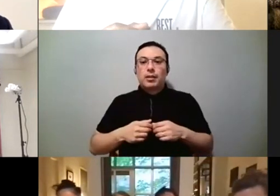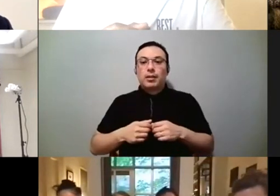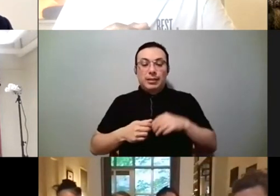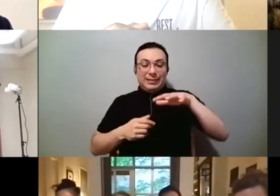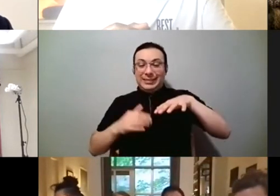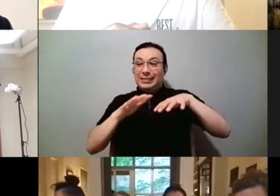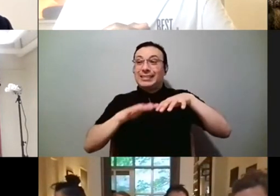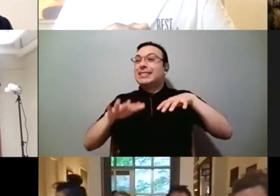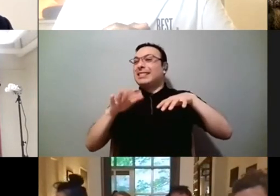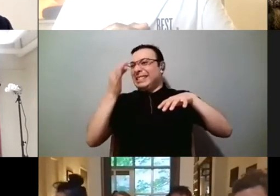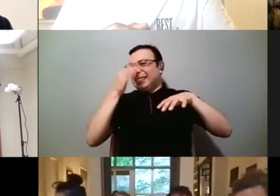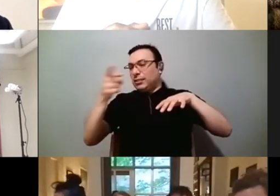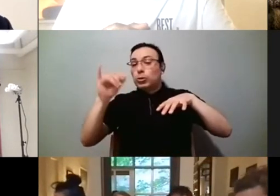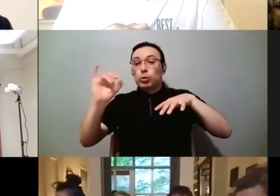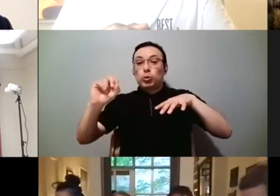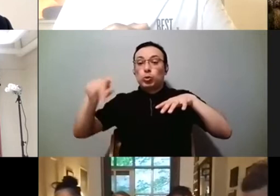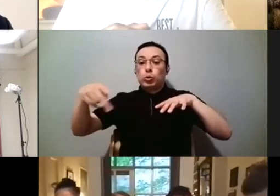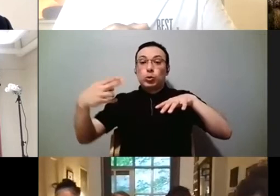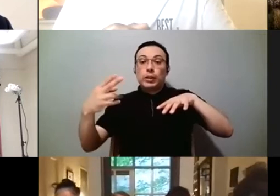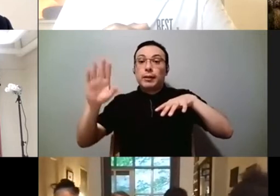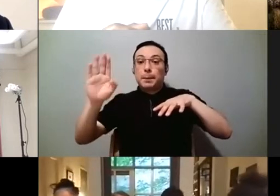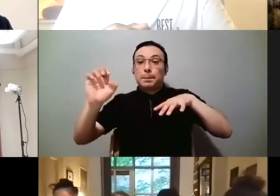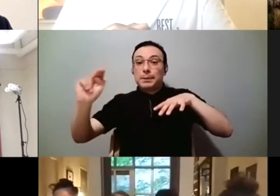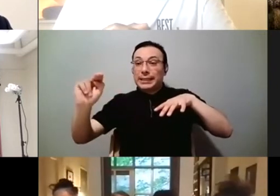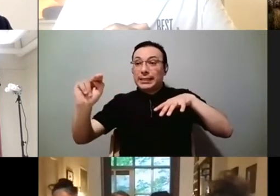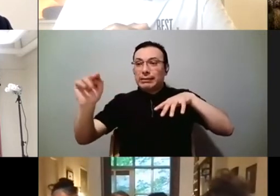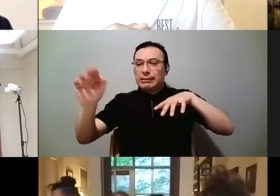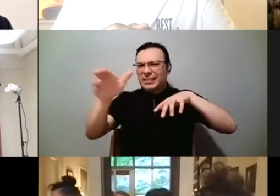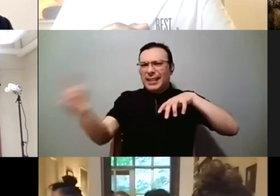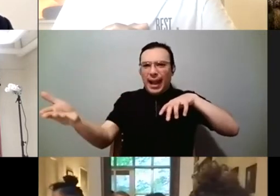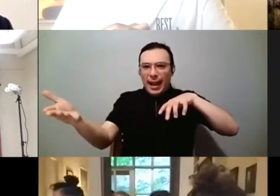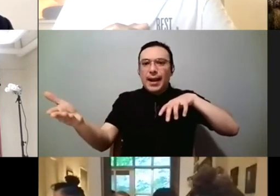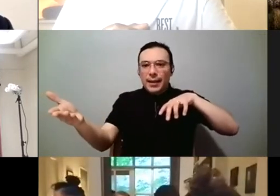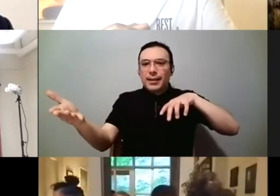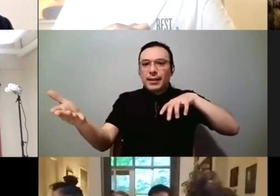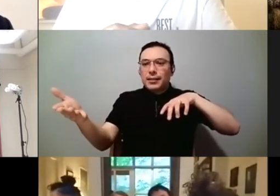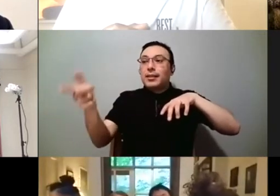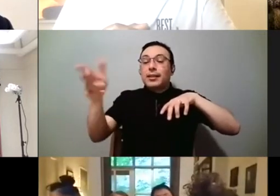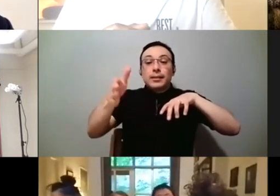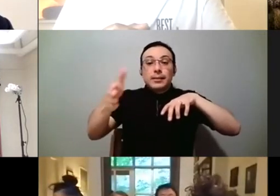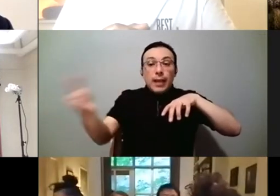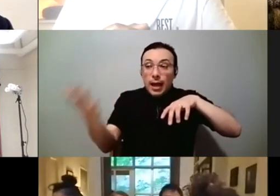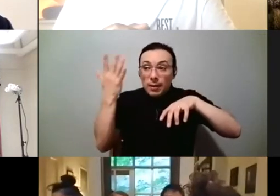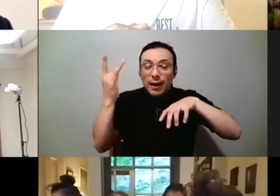found dead in an apartment in Center City weeks after he died of AIDS complications.